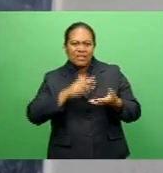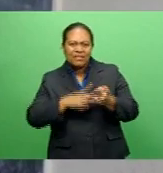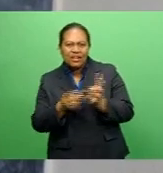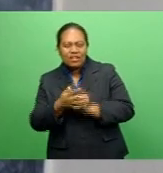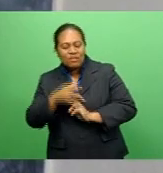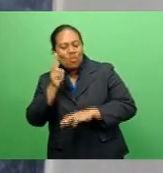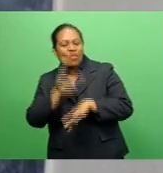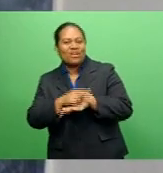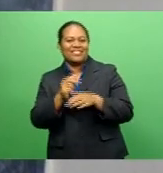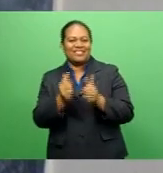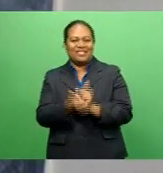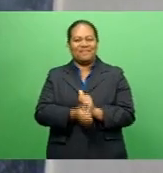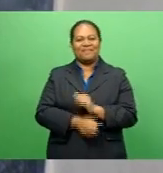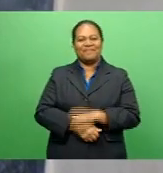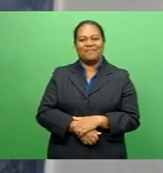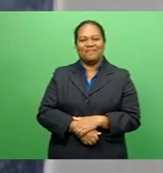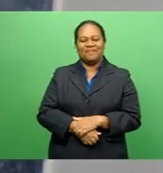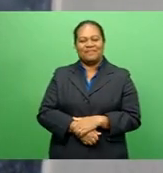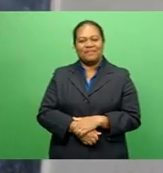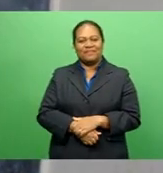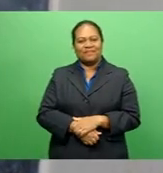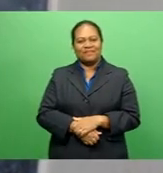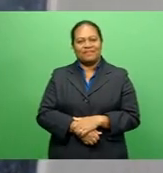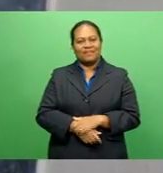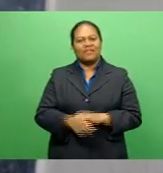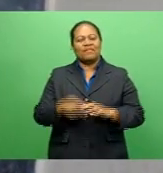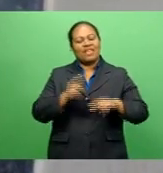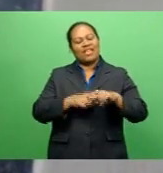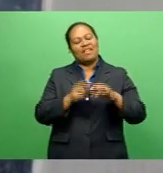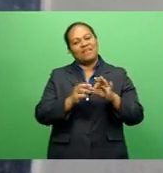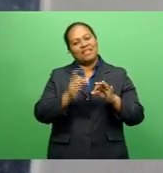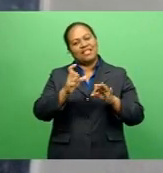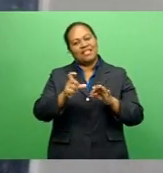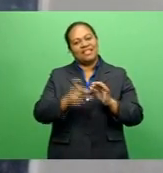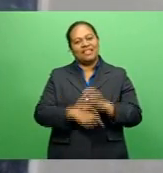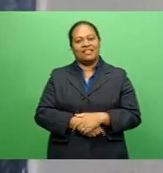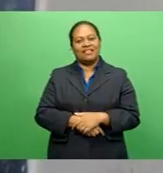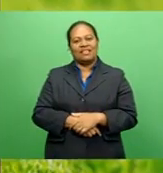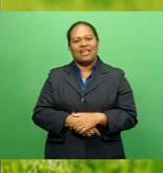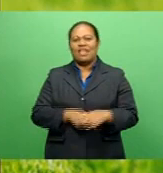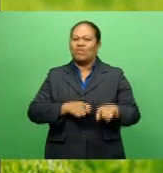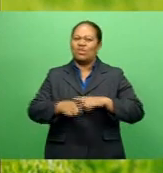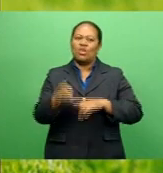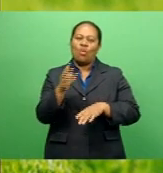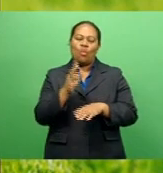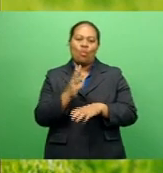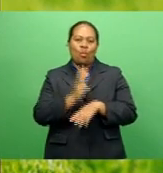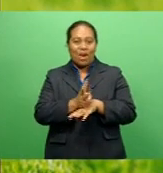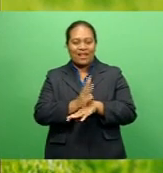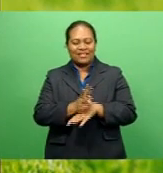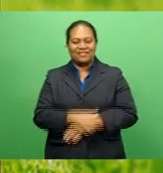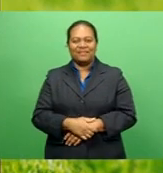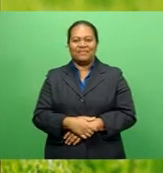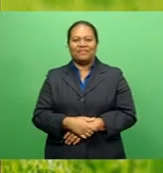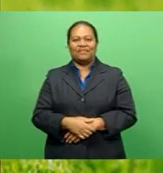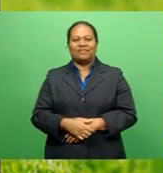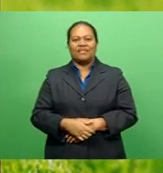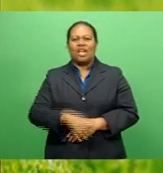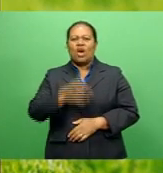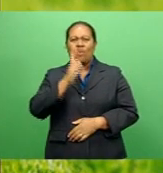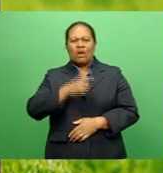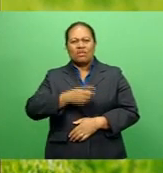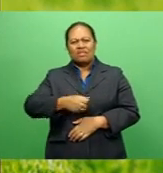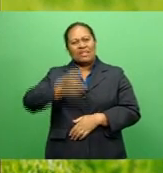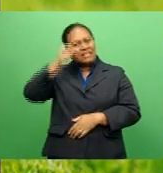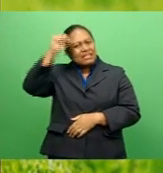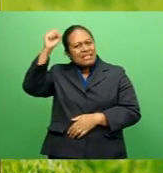games from the FBC platform and also the Walesi. One of the pioneers of